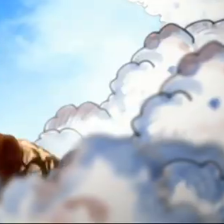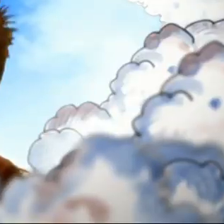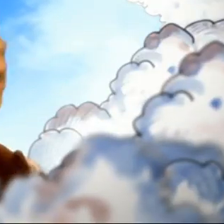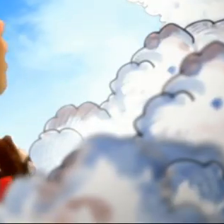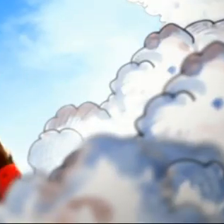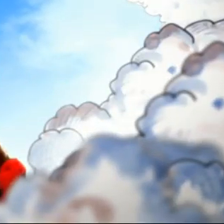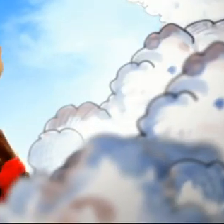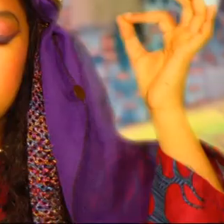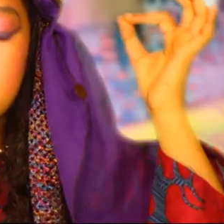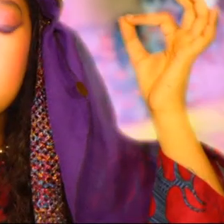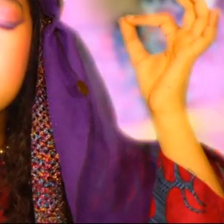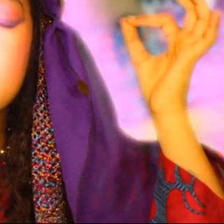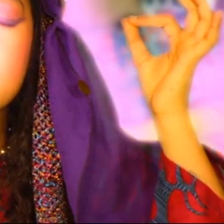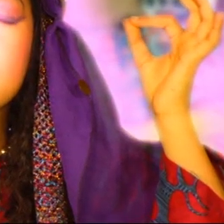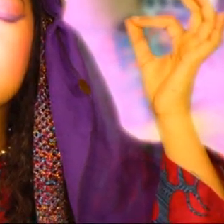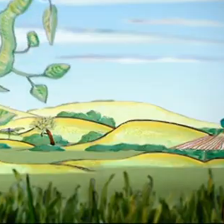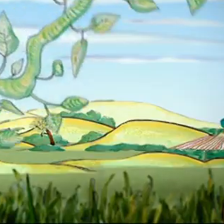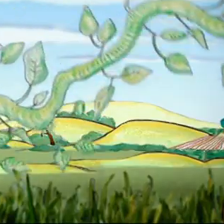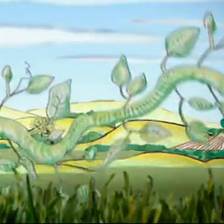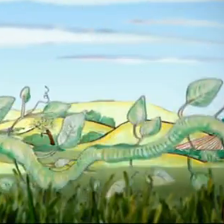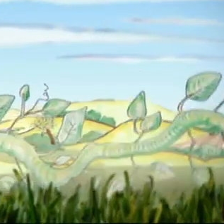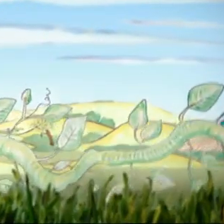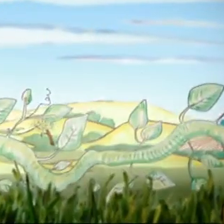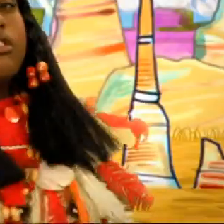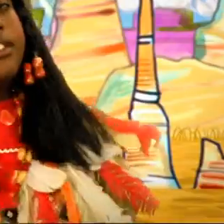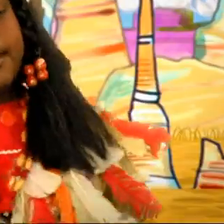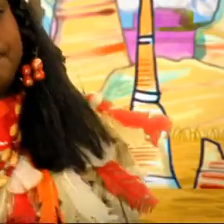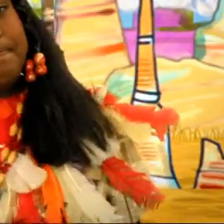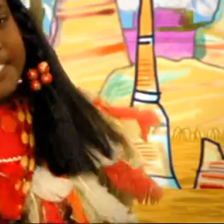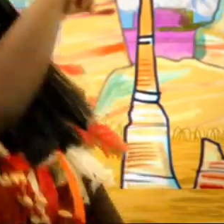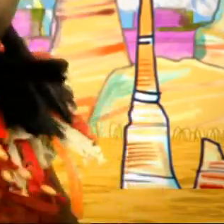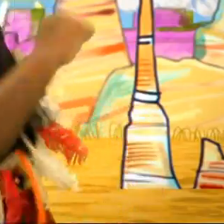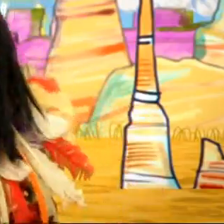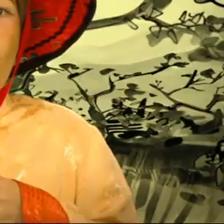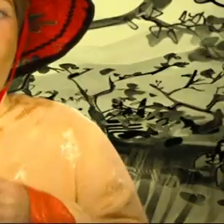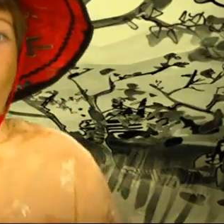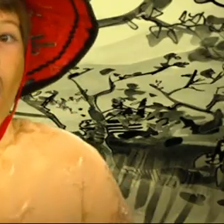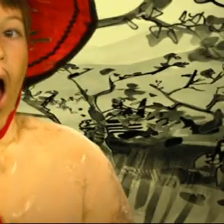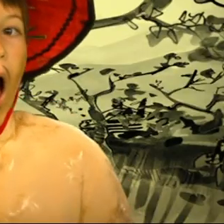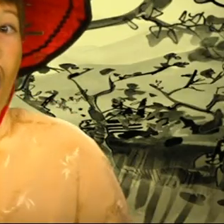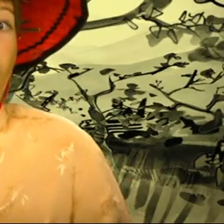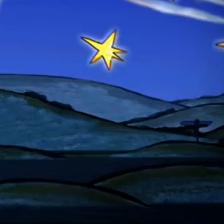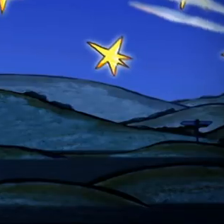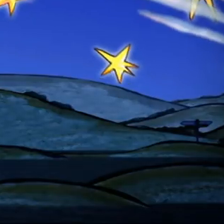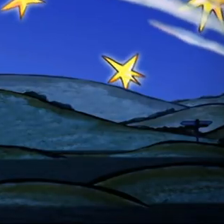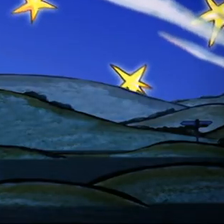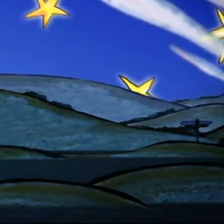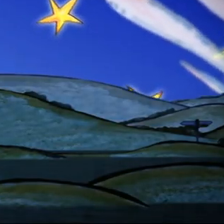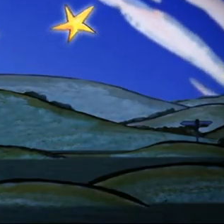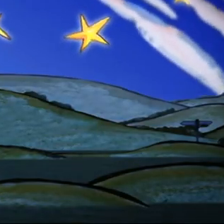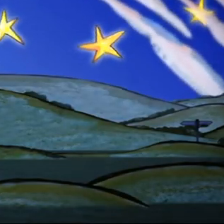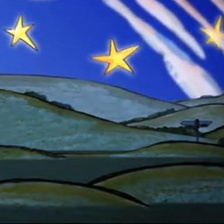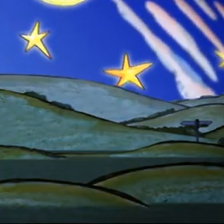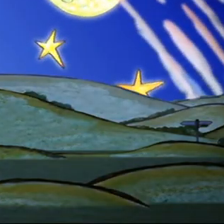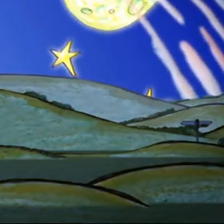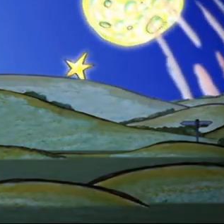in the sky. Nobody knew. Everyone was sad until one day a boy had an idea. As sure as